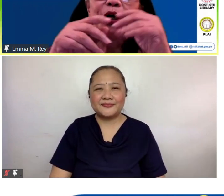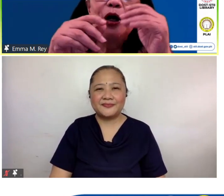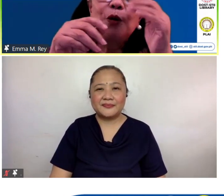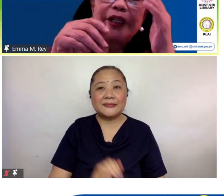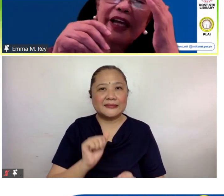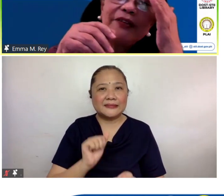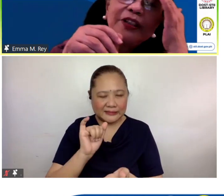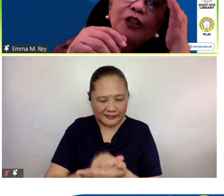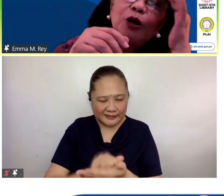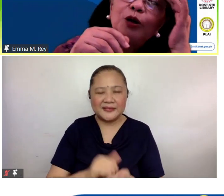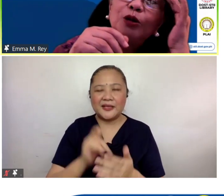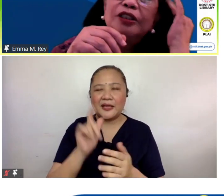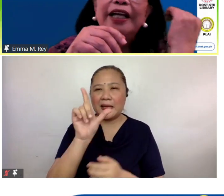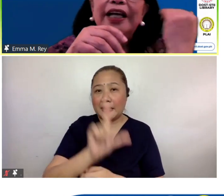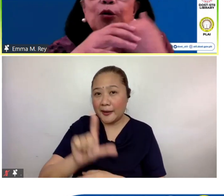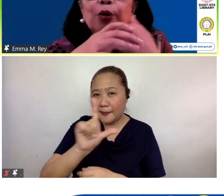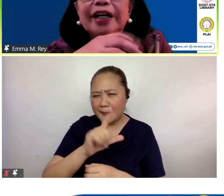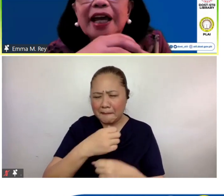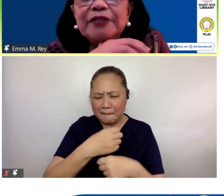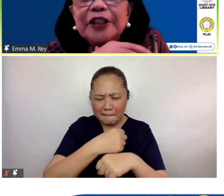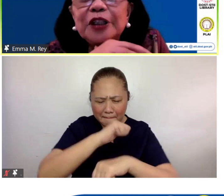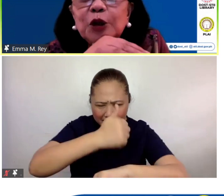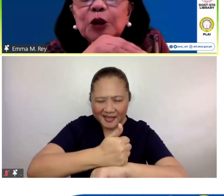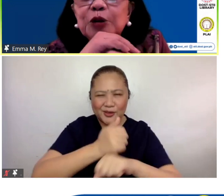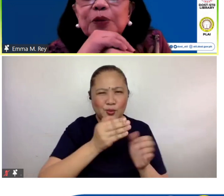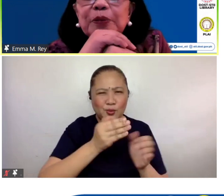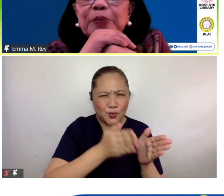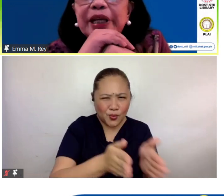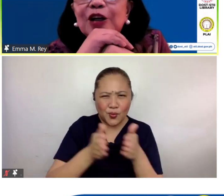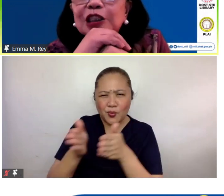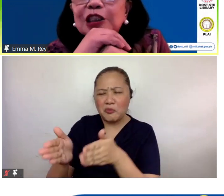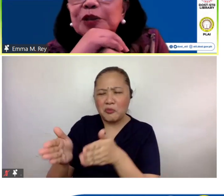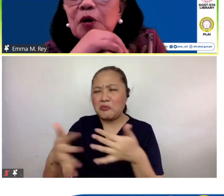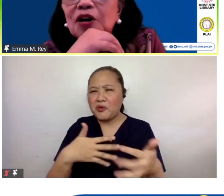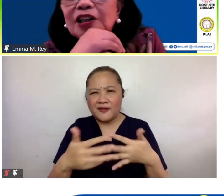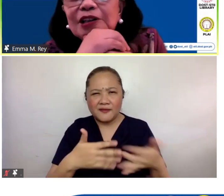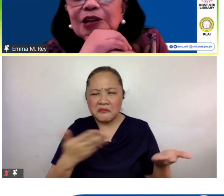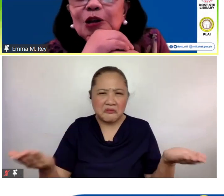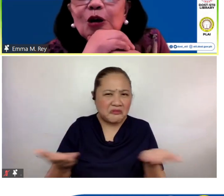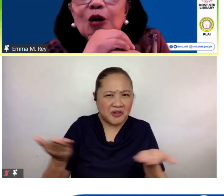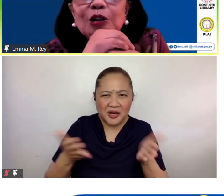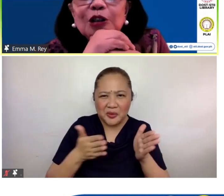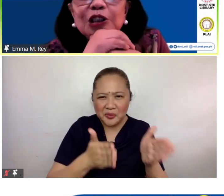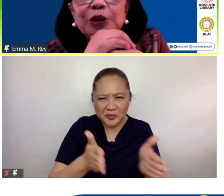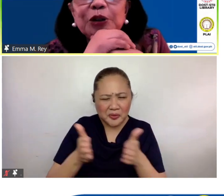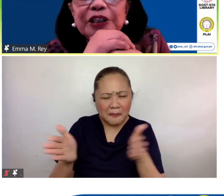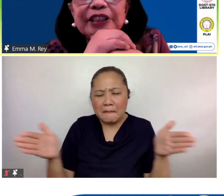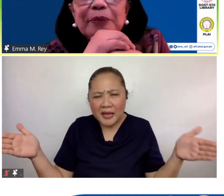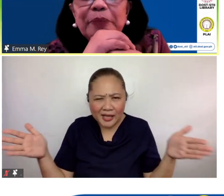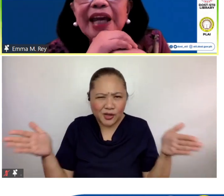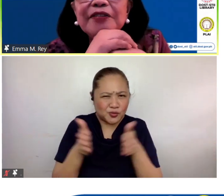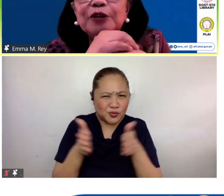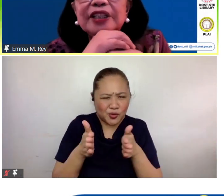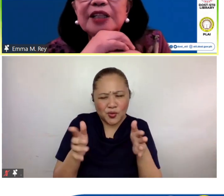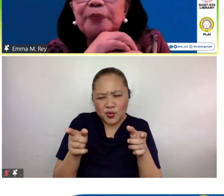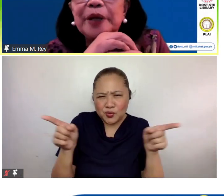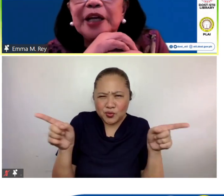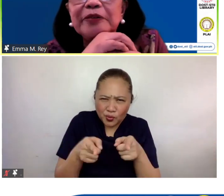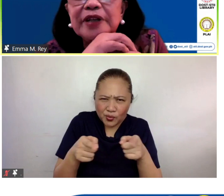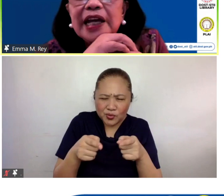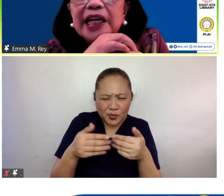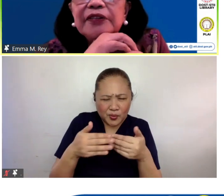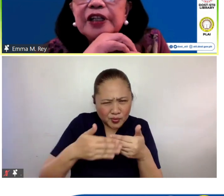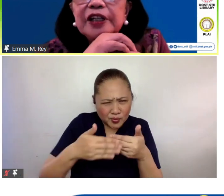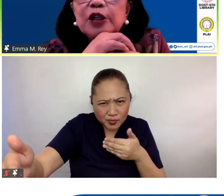roads. Whatever road, wherever road, big or small, long or short, paved or